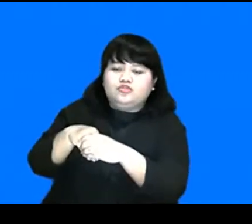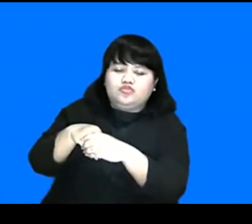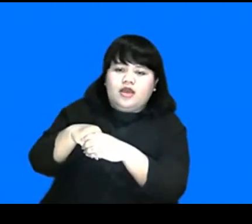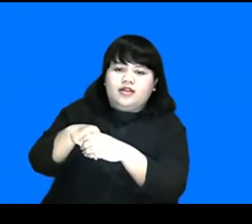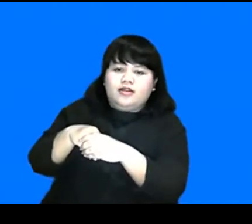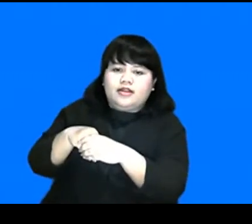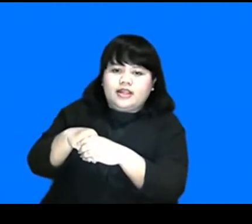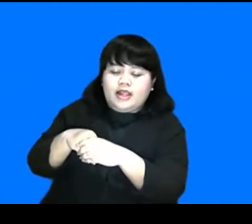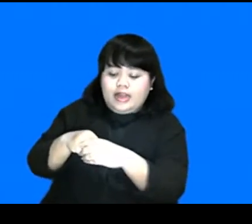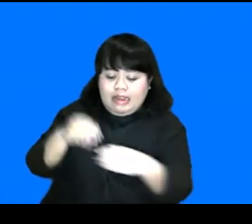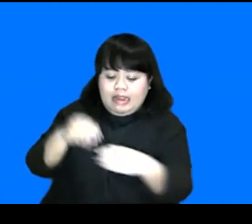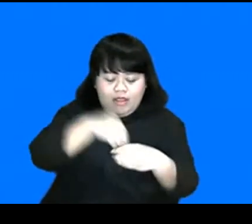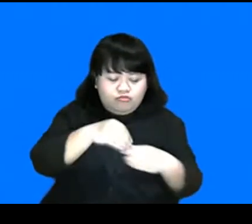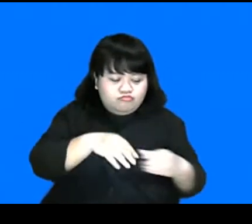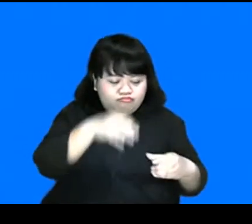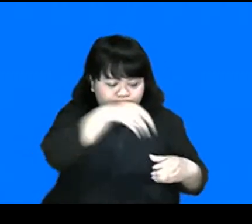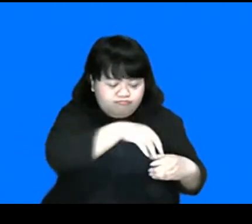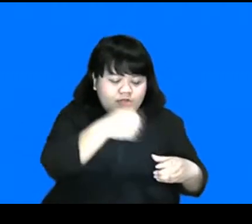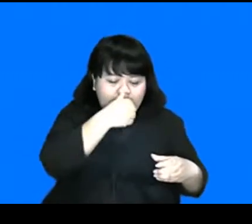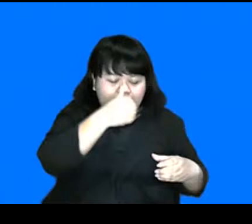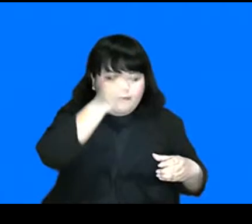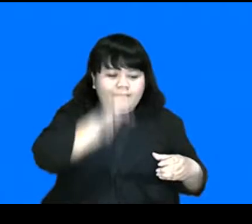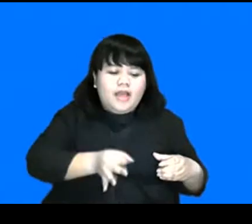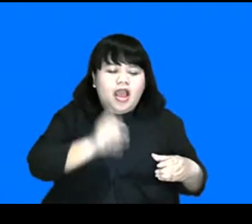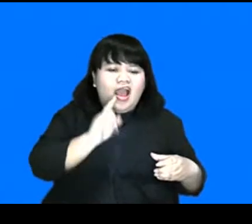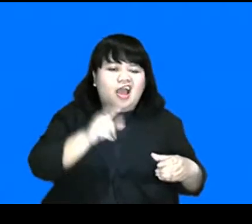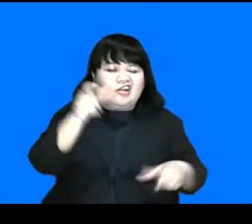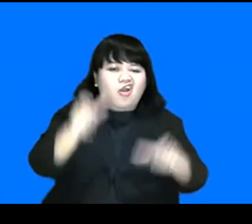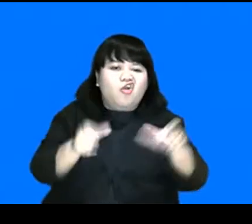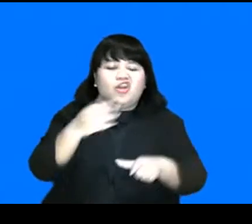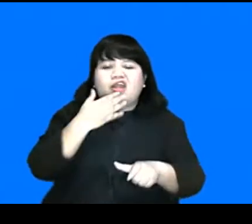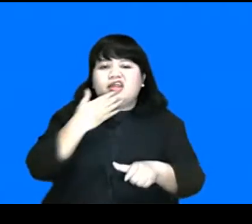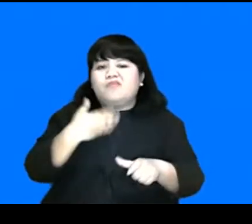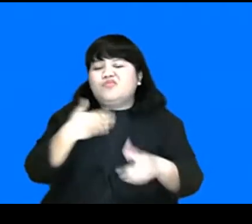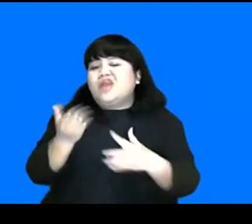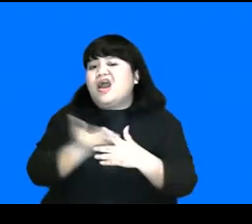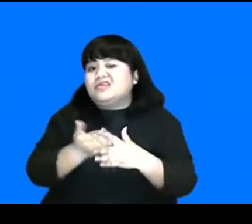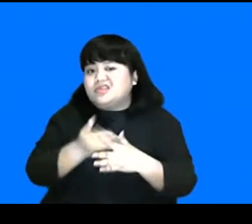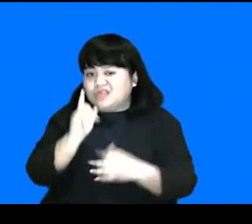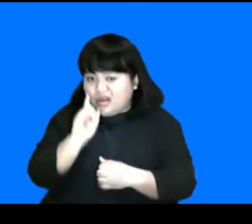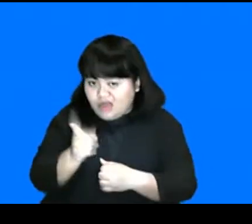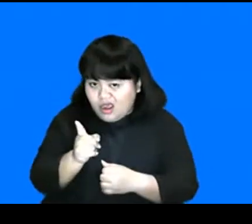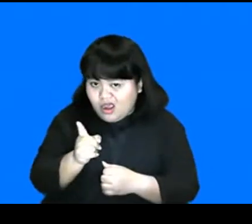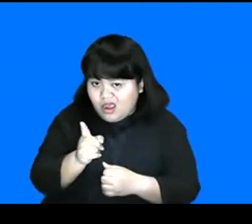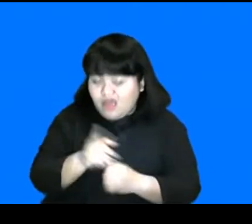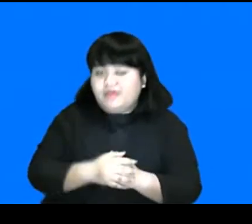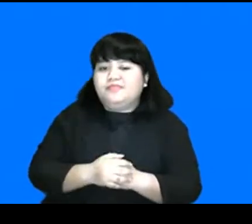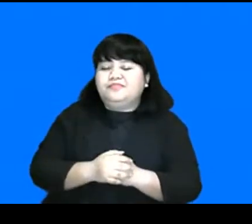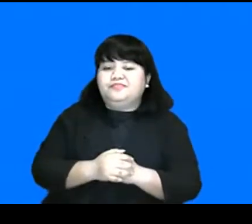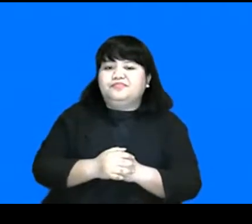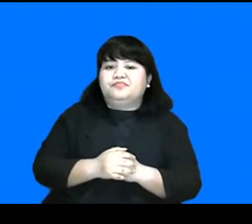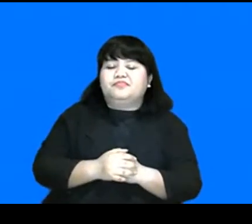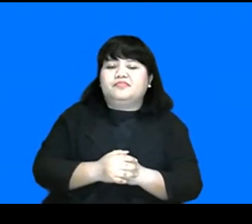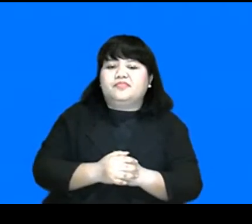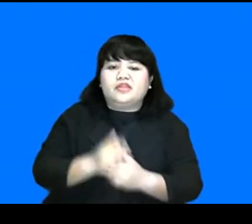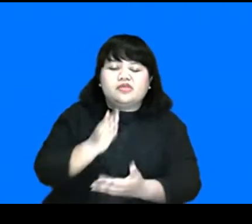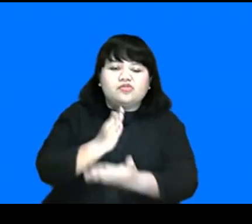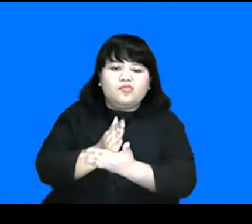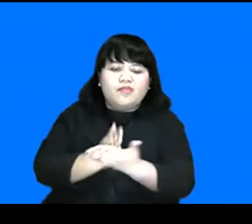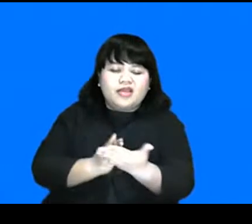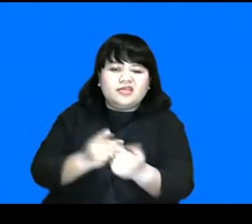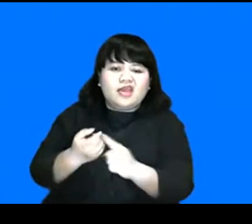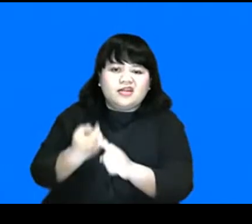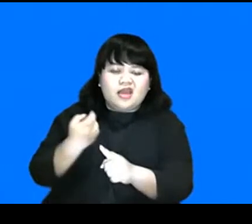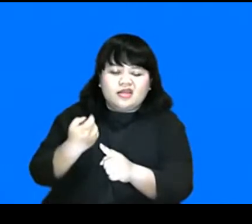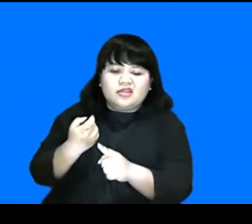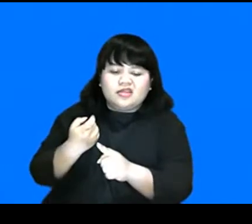and invest. But if you tax that, chunk or pot of money might not be no longer available in your countries. You